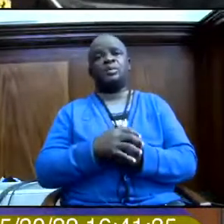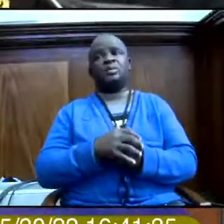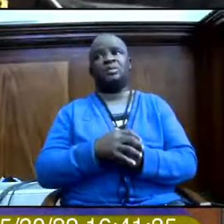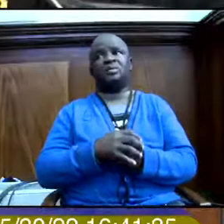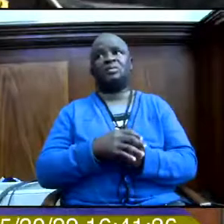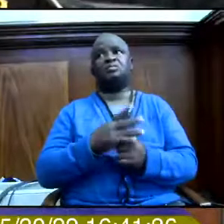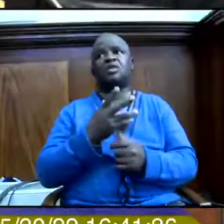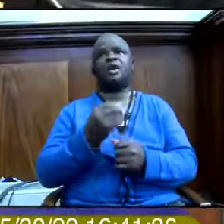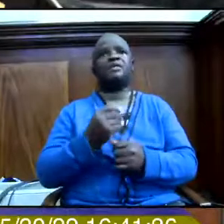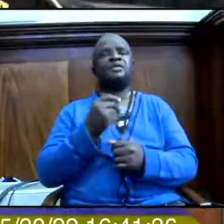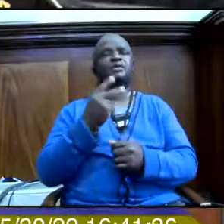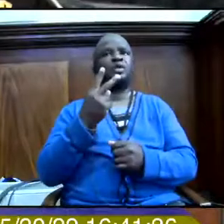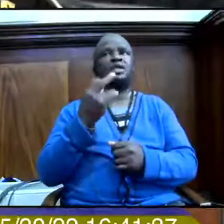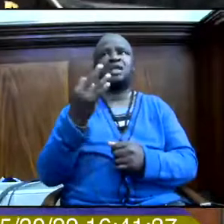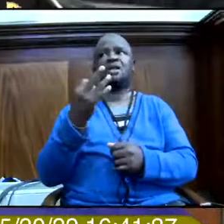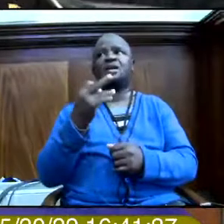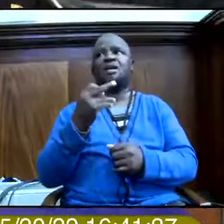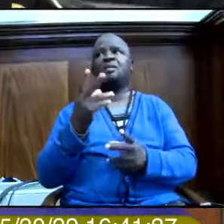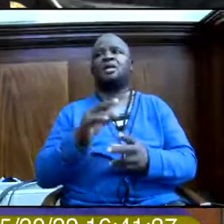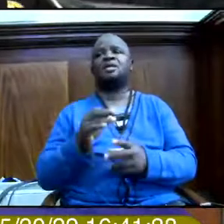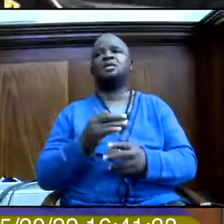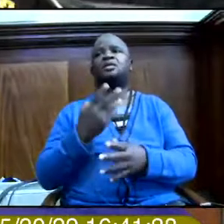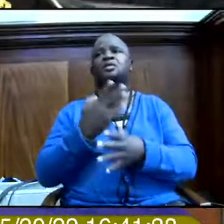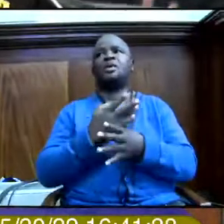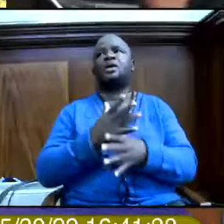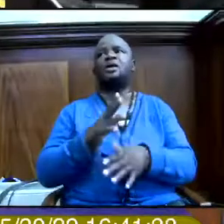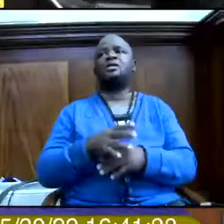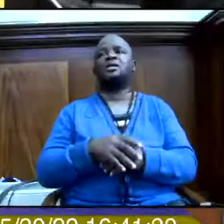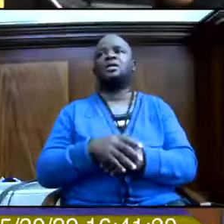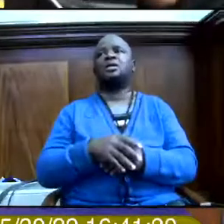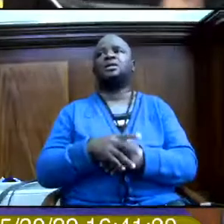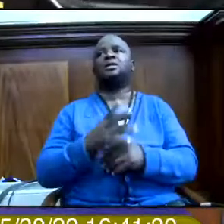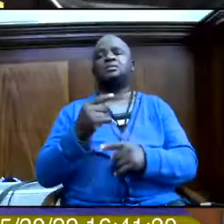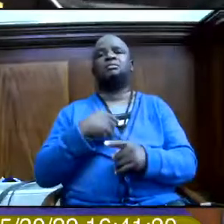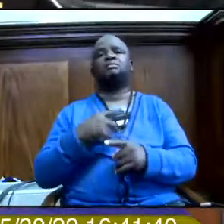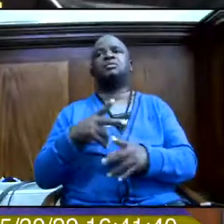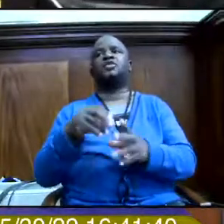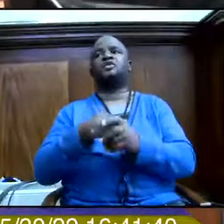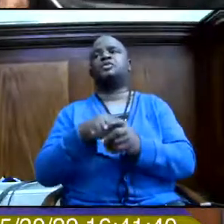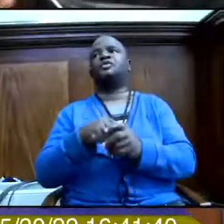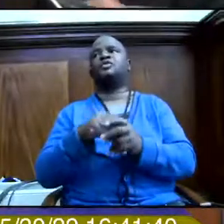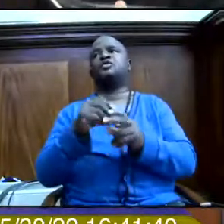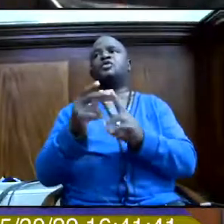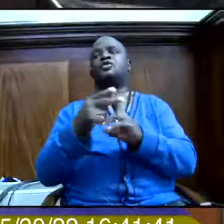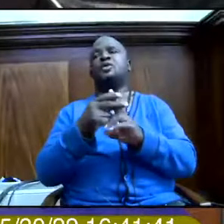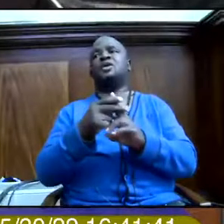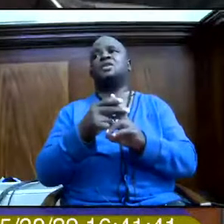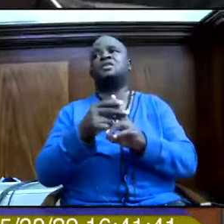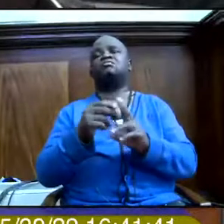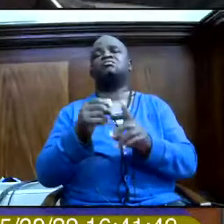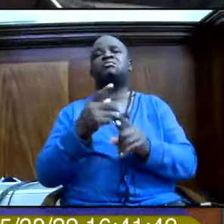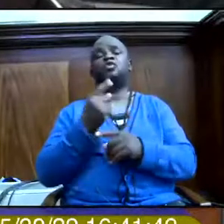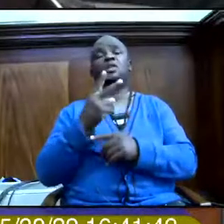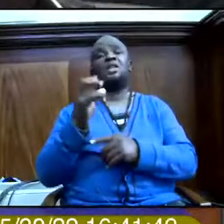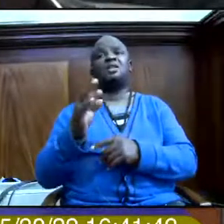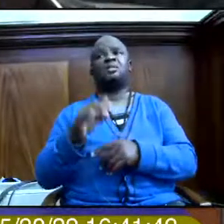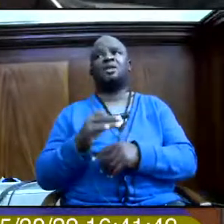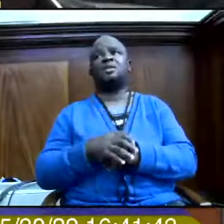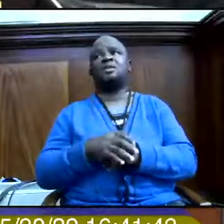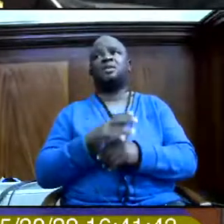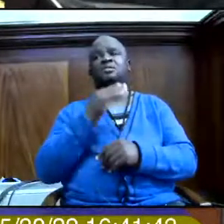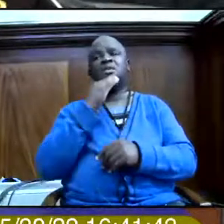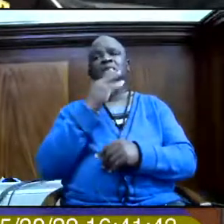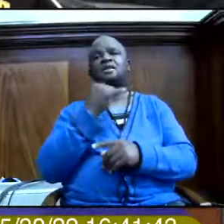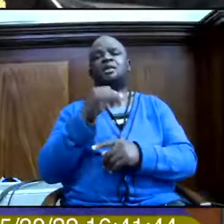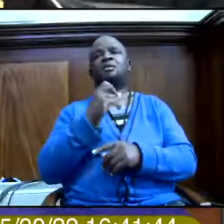only 23 percent of workers that belong to unions only 23 percent it's not even a